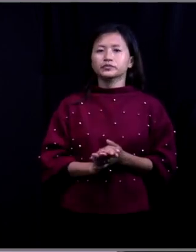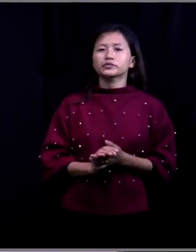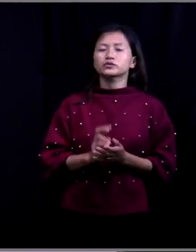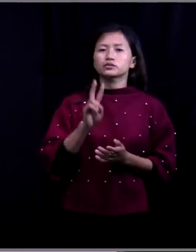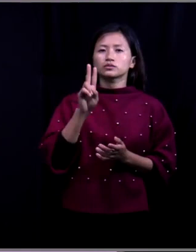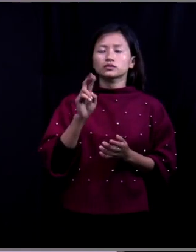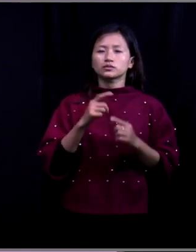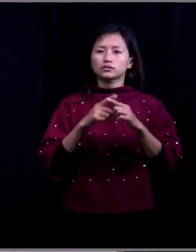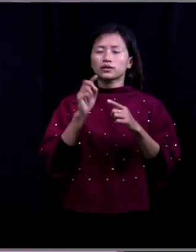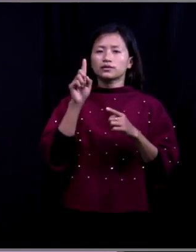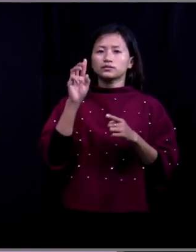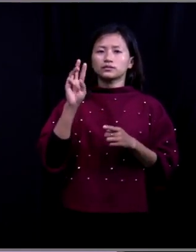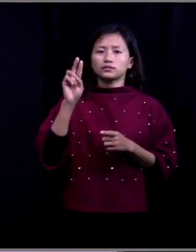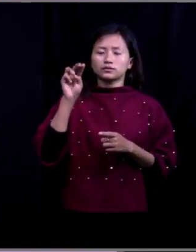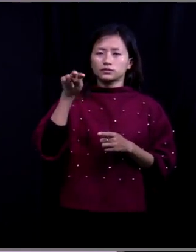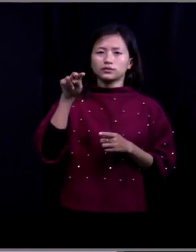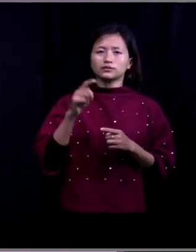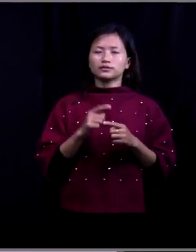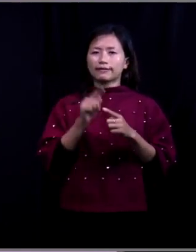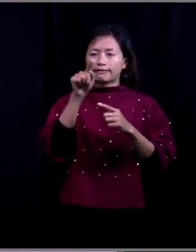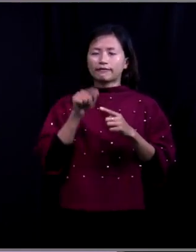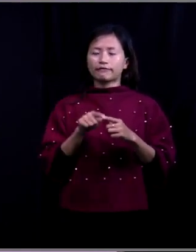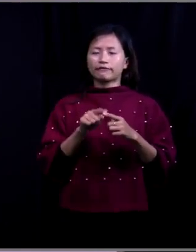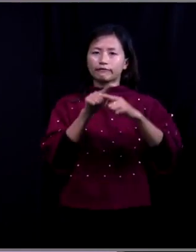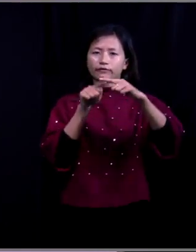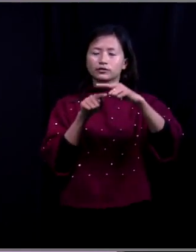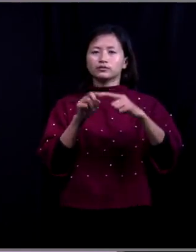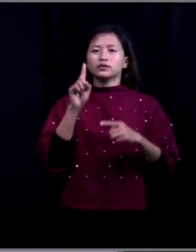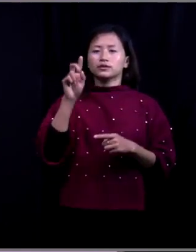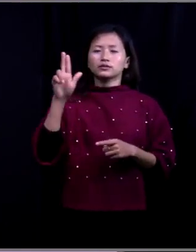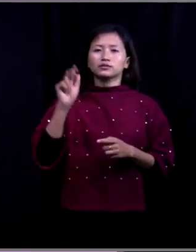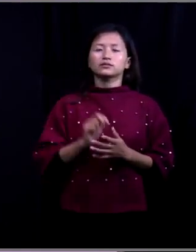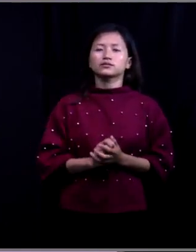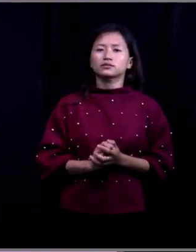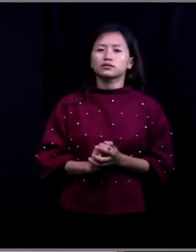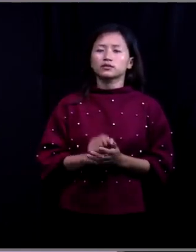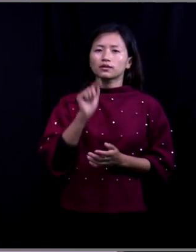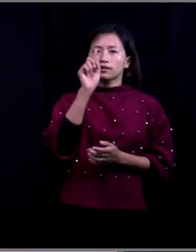100 divided by 18 should give us